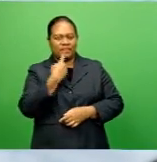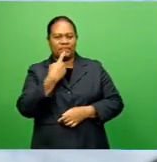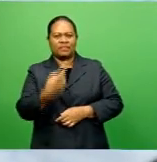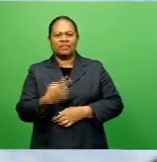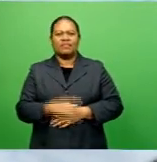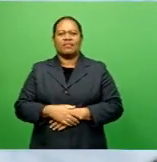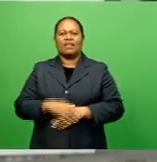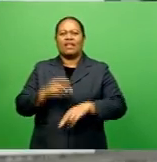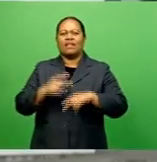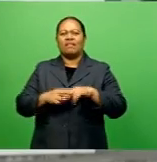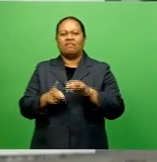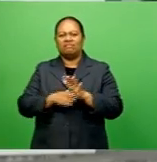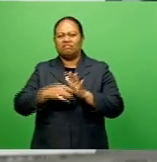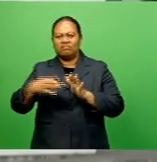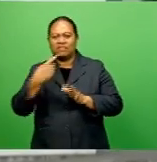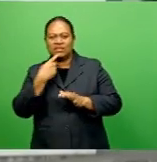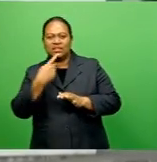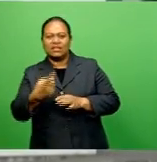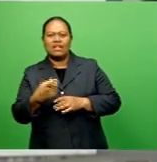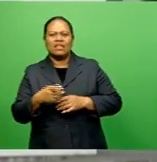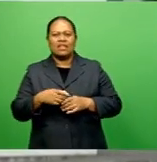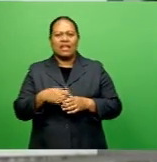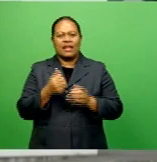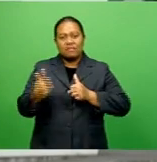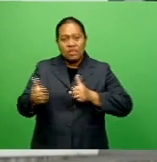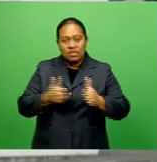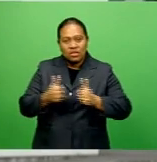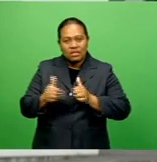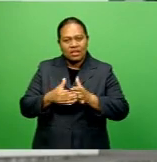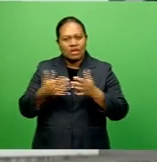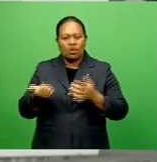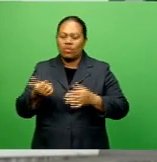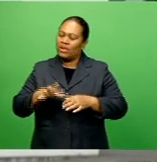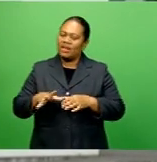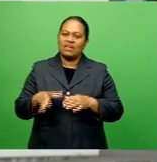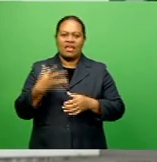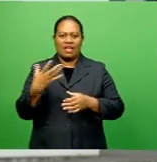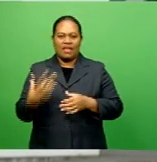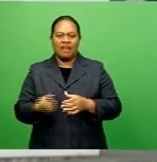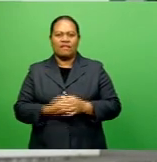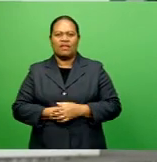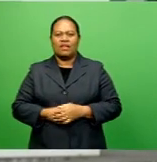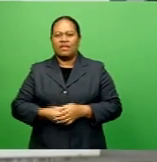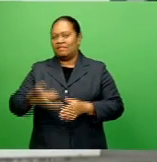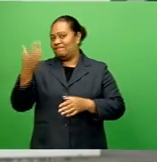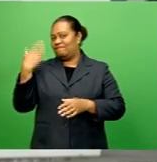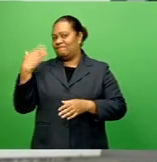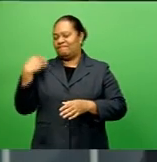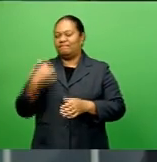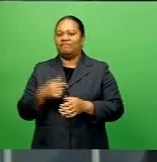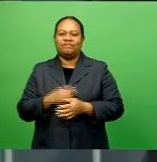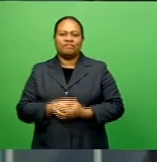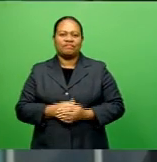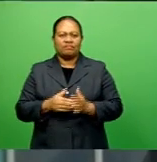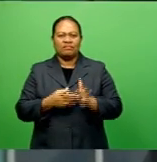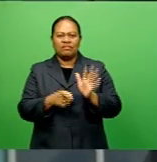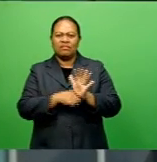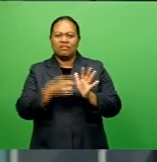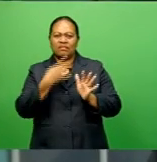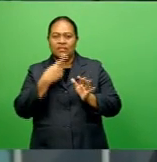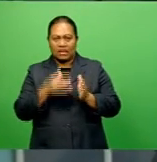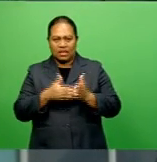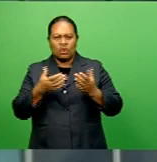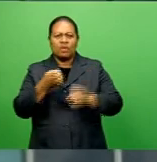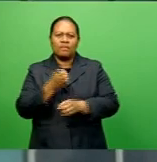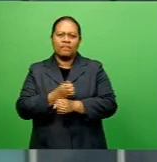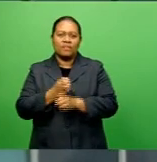Rahman says the whole process of administration has already been made as the final tax a few years ago. Rahman says currently the